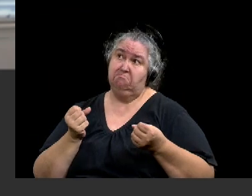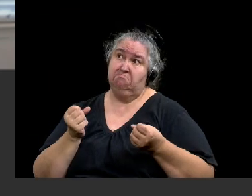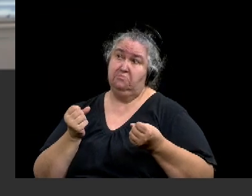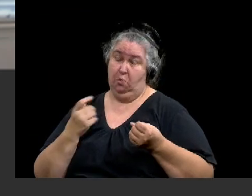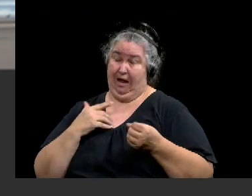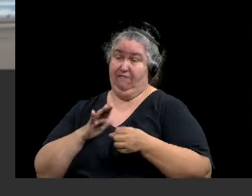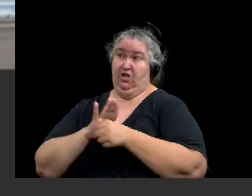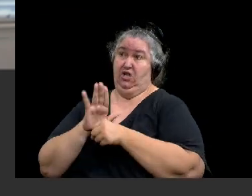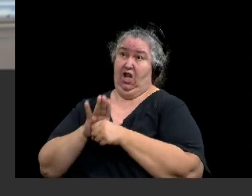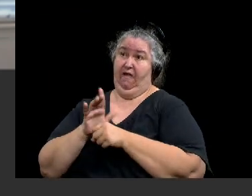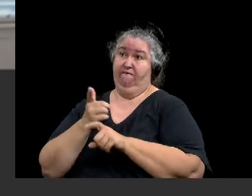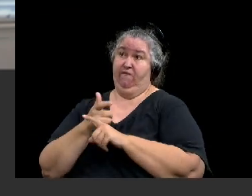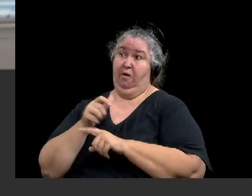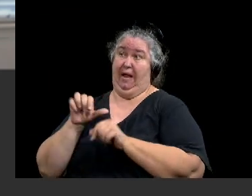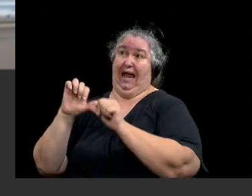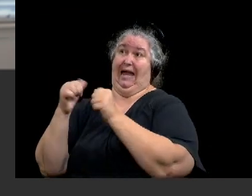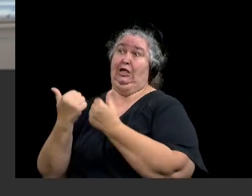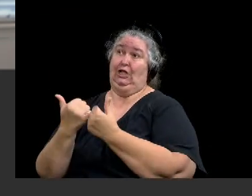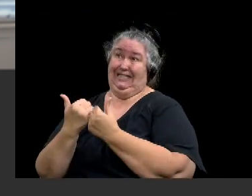workers?